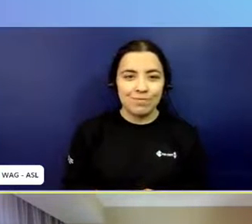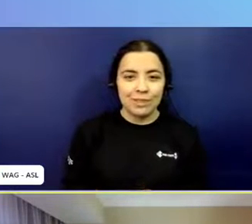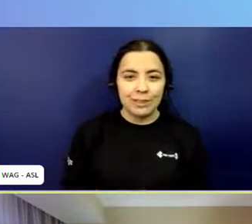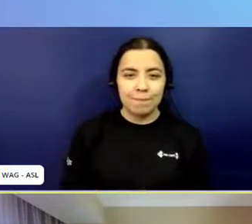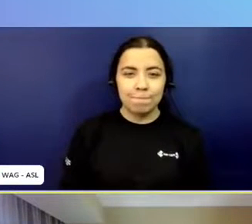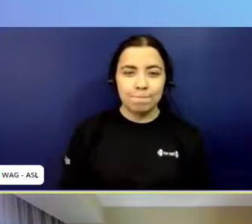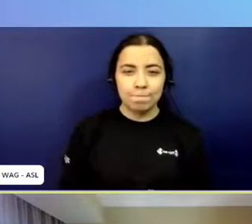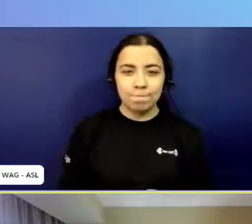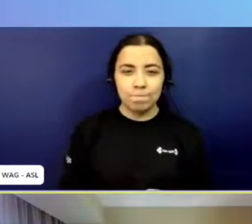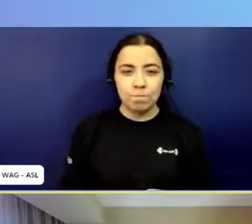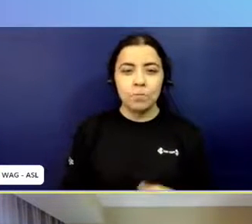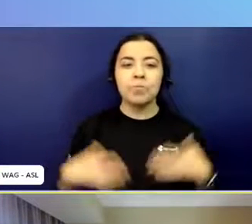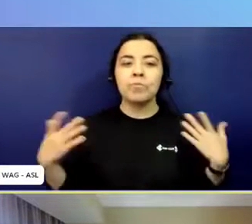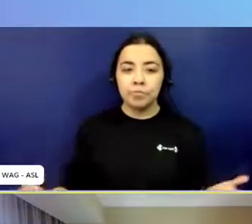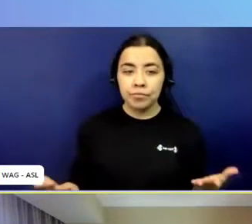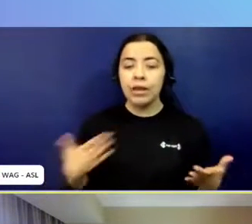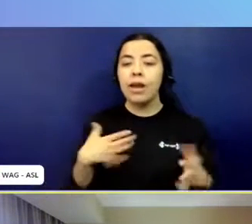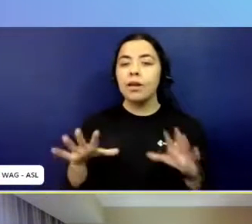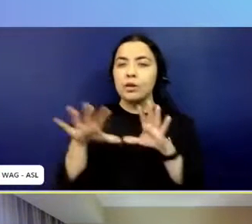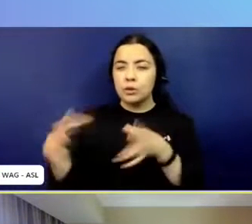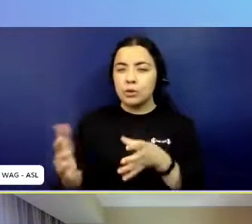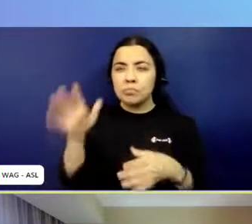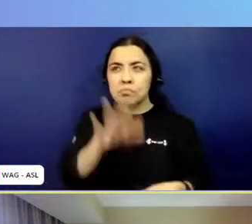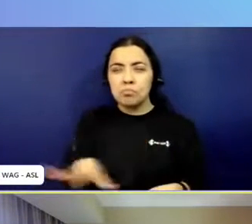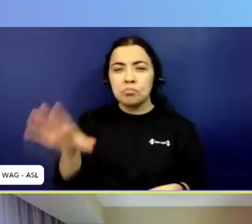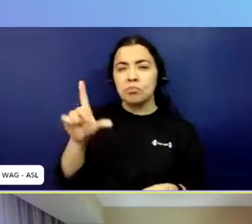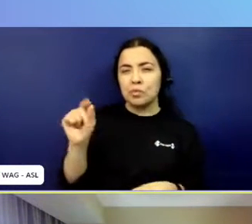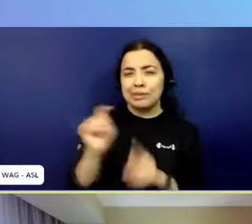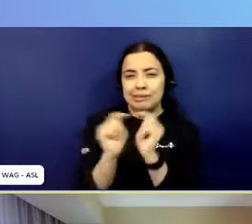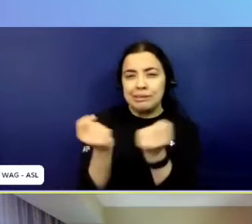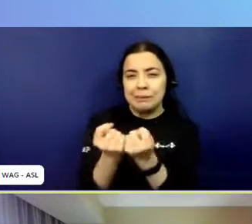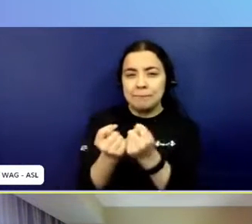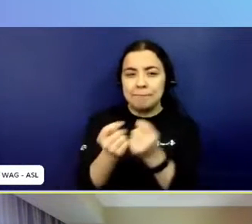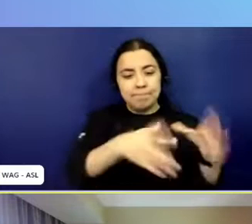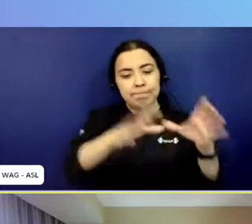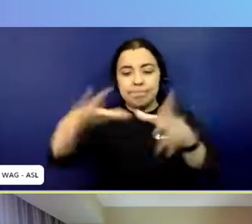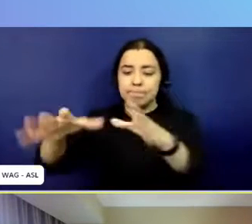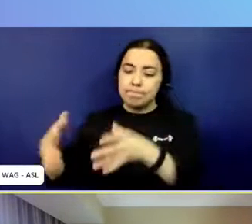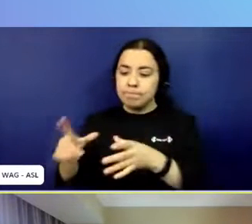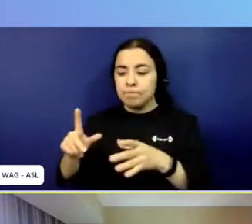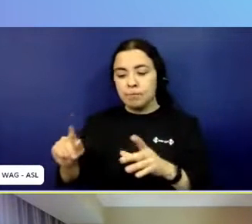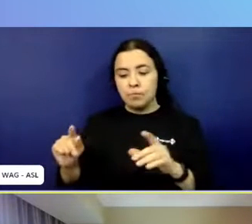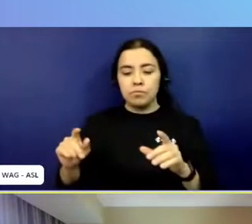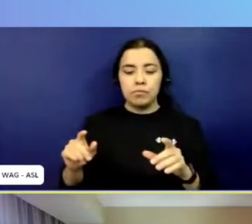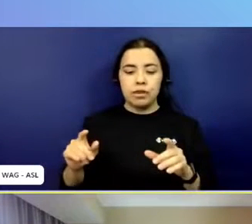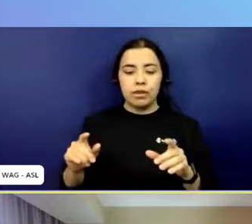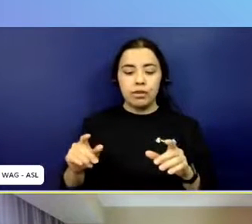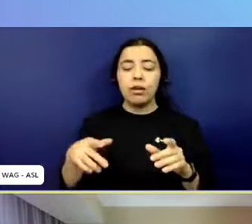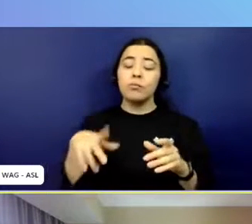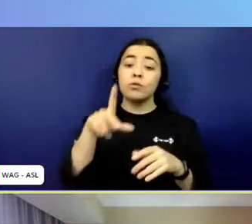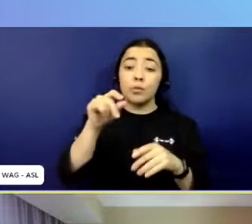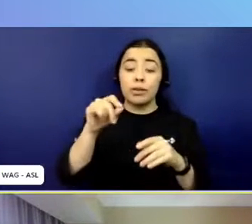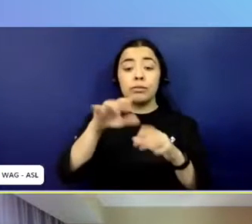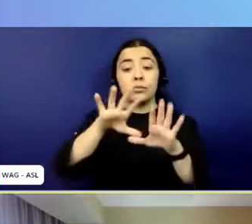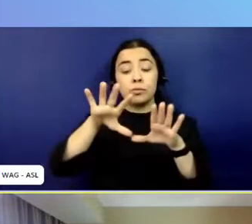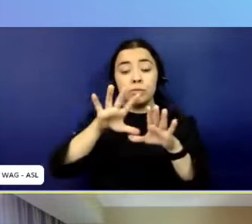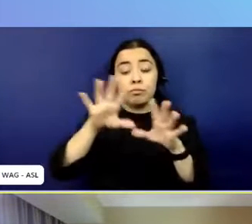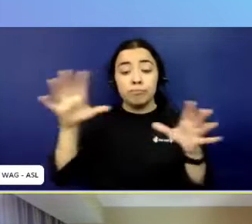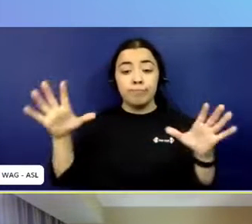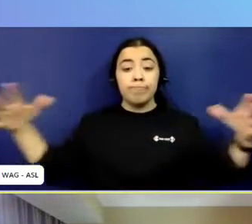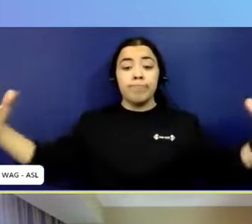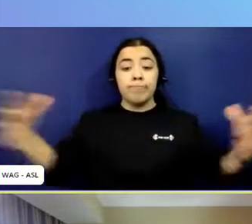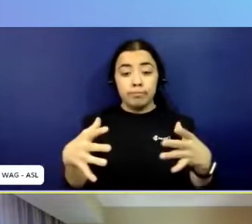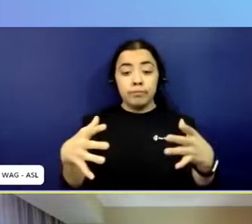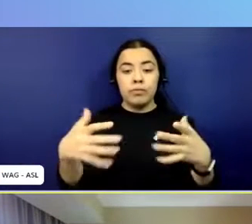Okay, so we had a group of about 20 team members and we asked them to break into 3 teams. We did have